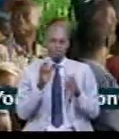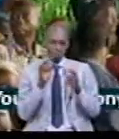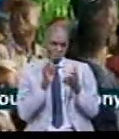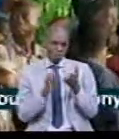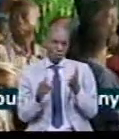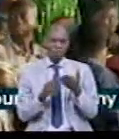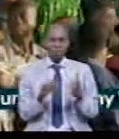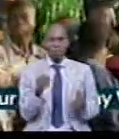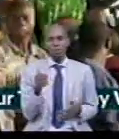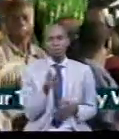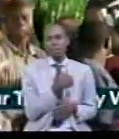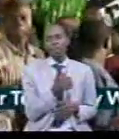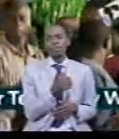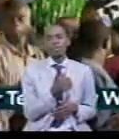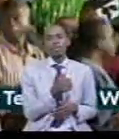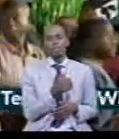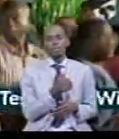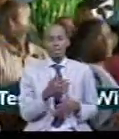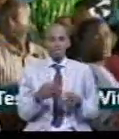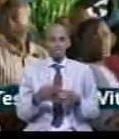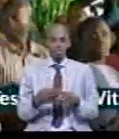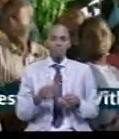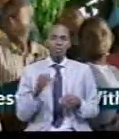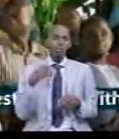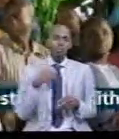Very soon we go into testimonies.